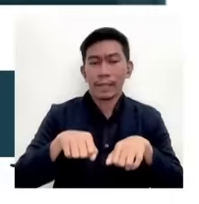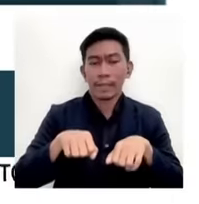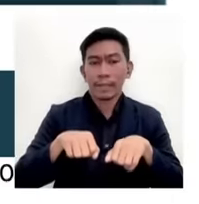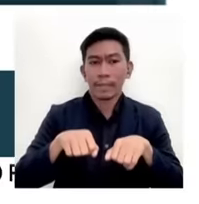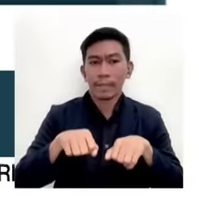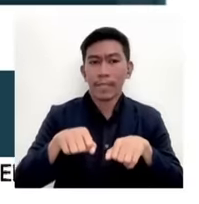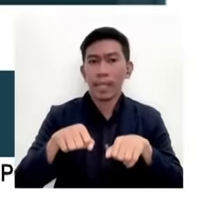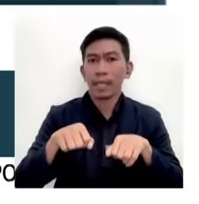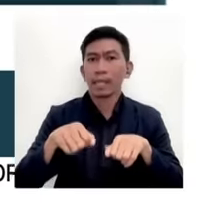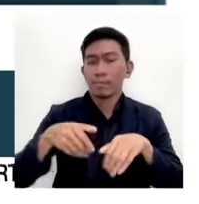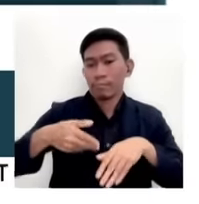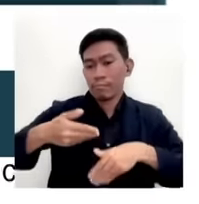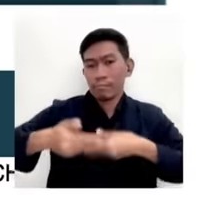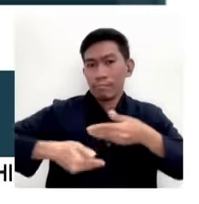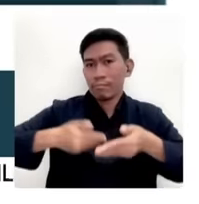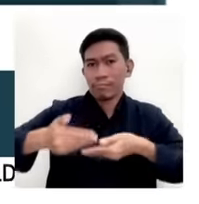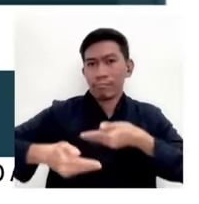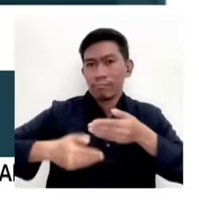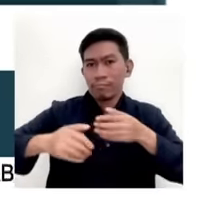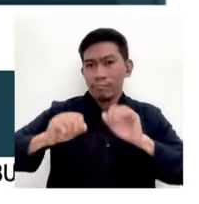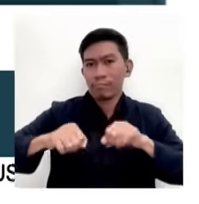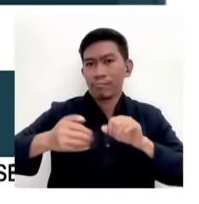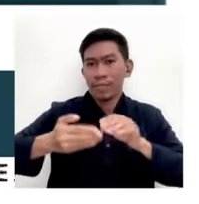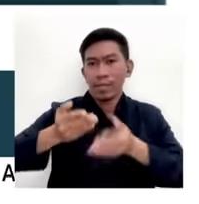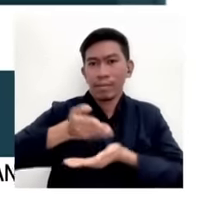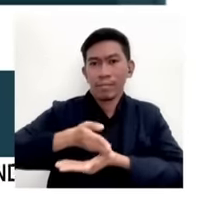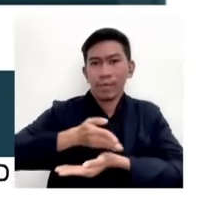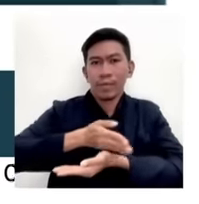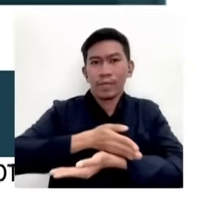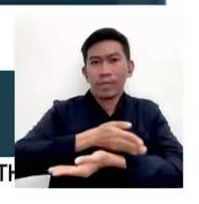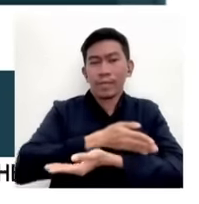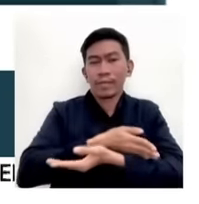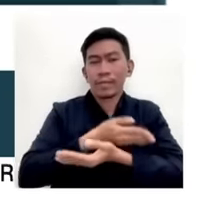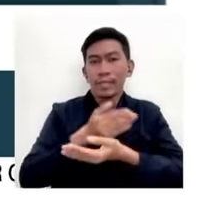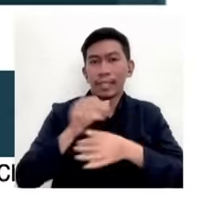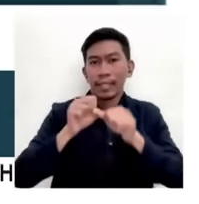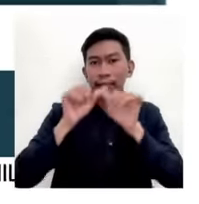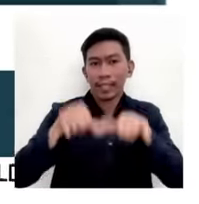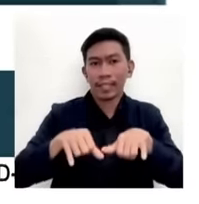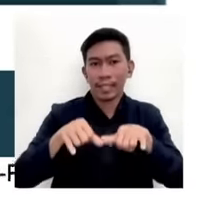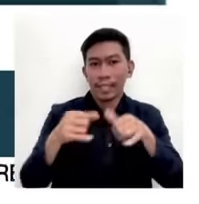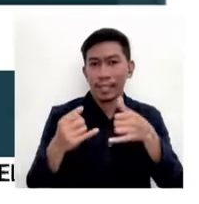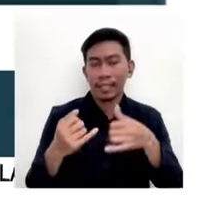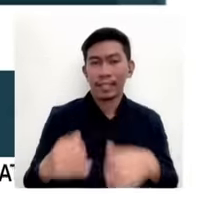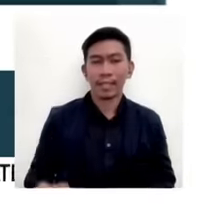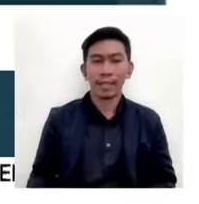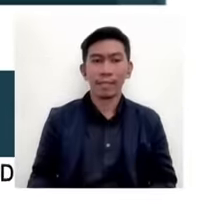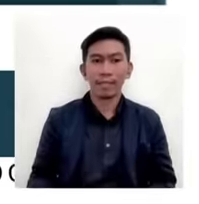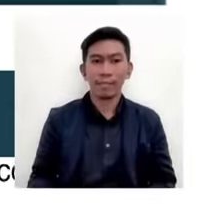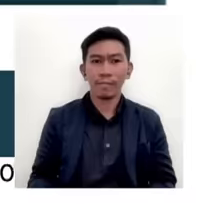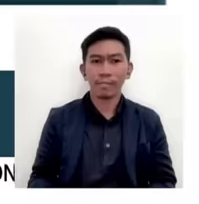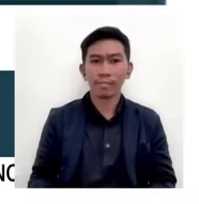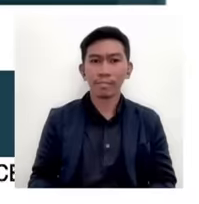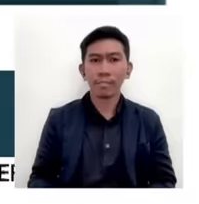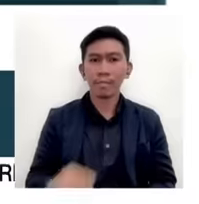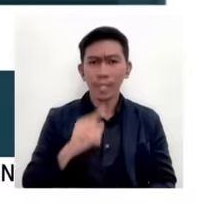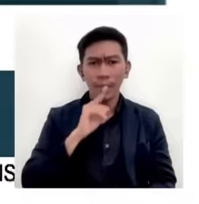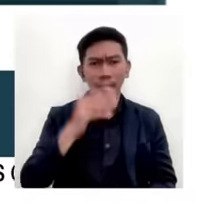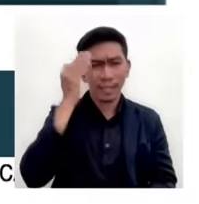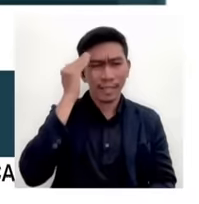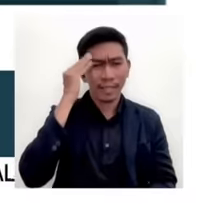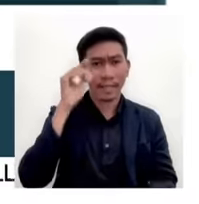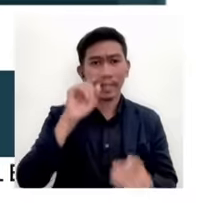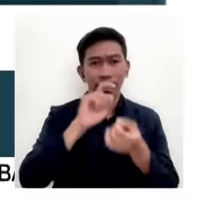to find ways to improve our systems. No, there are alam natin malaki kasi yung impact din ng charter